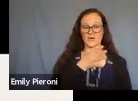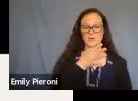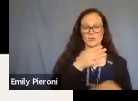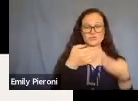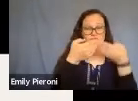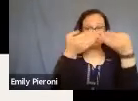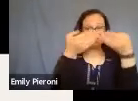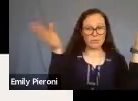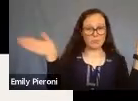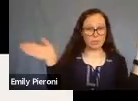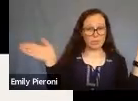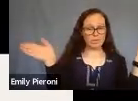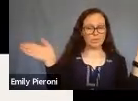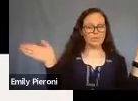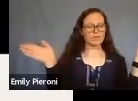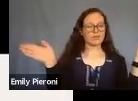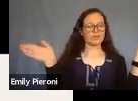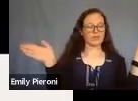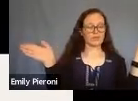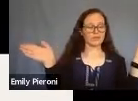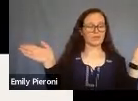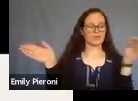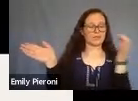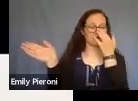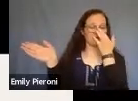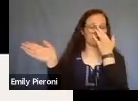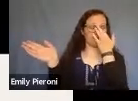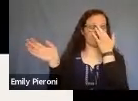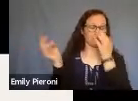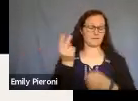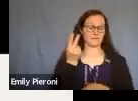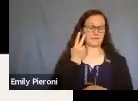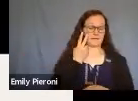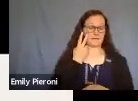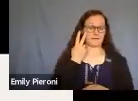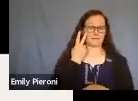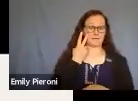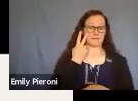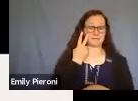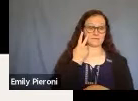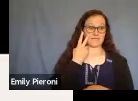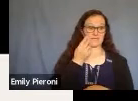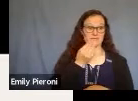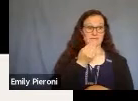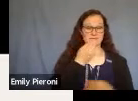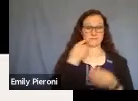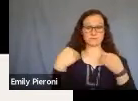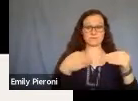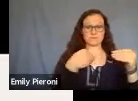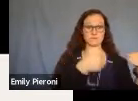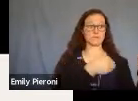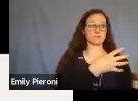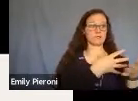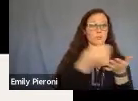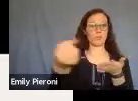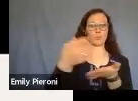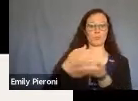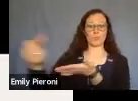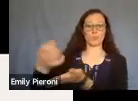we kind of saw how in the beginning the rush on the grocery store shelves and the vulnerability of our